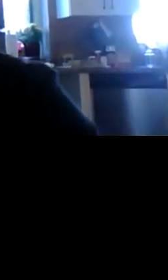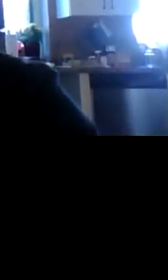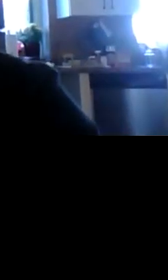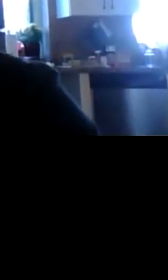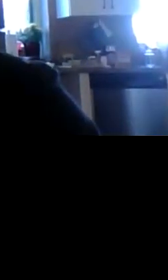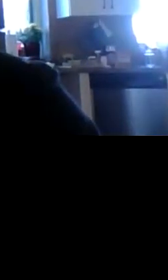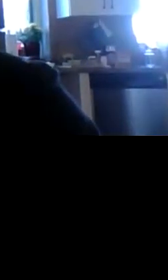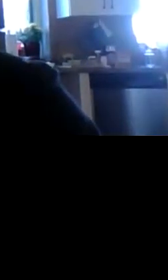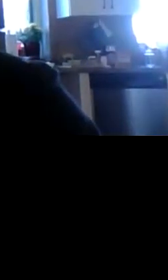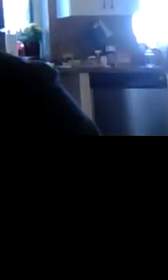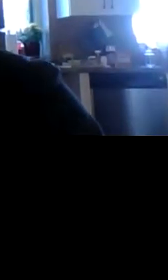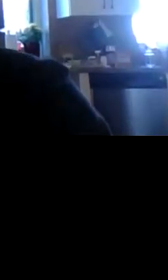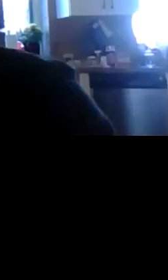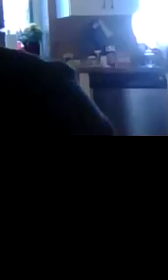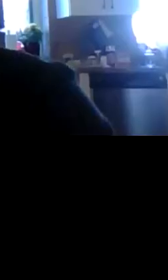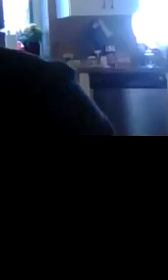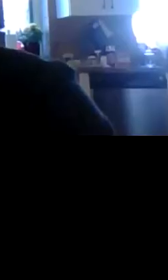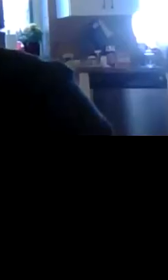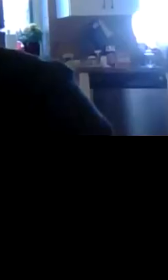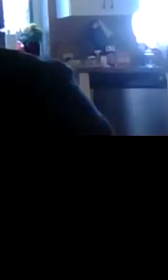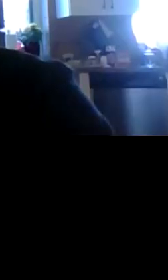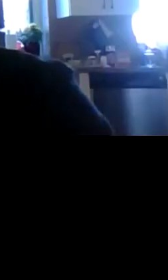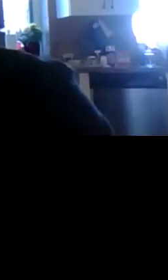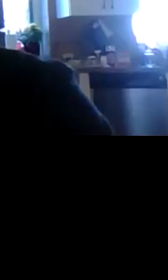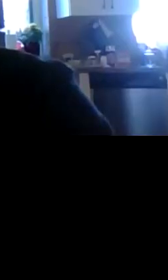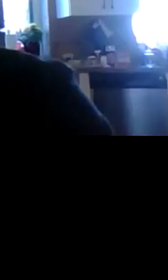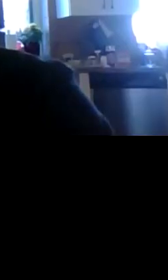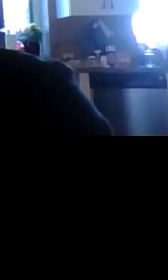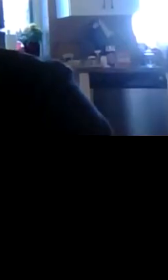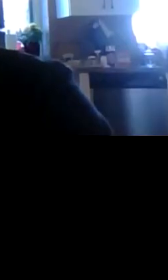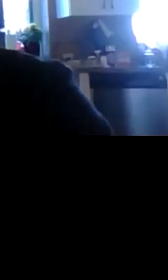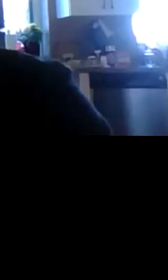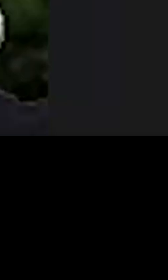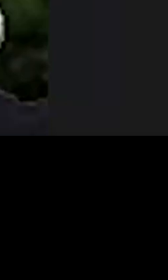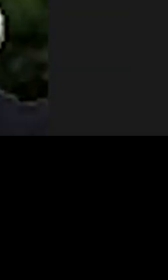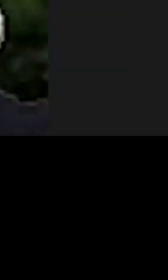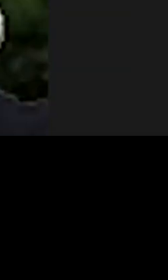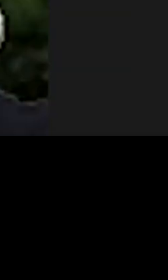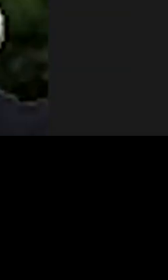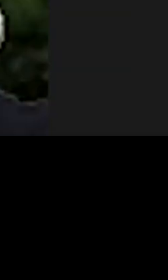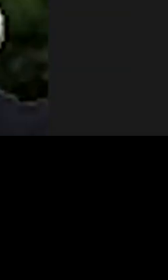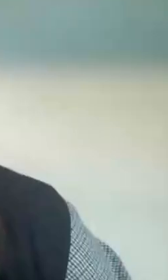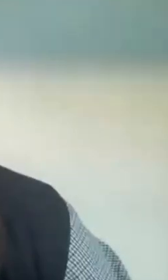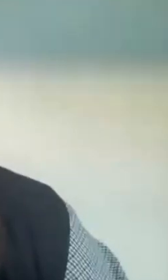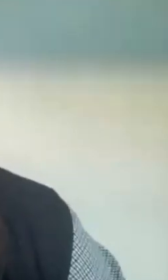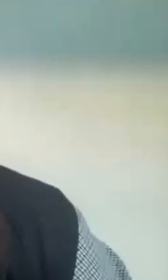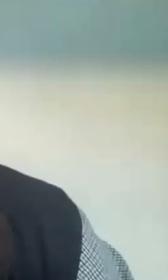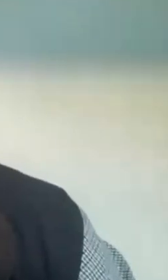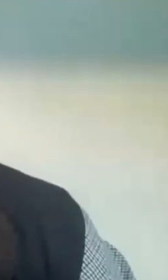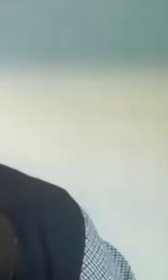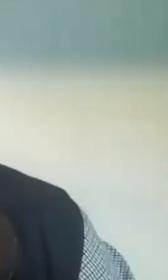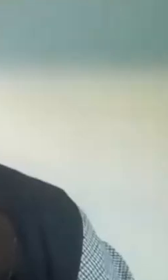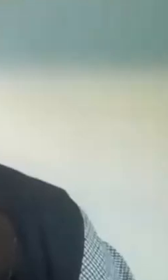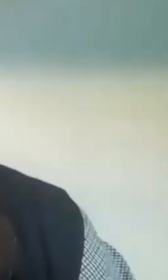with everybody, with the community. I have to sort of begin with an apology and a bit of a